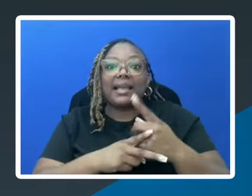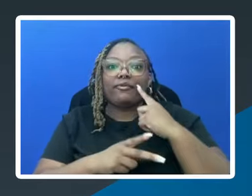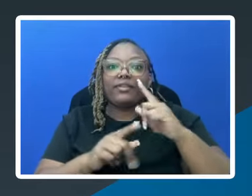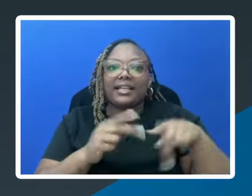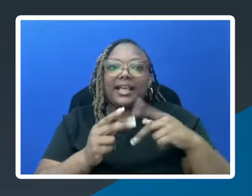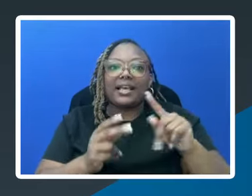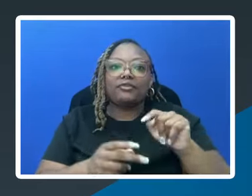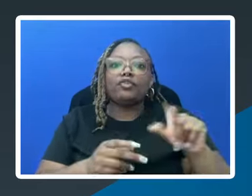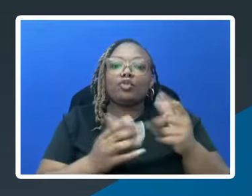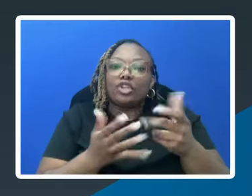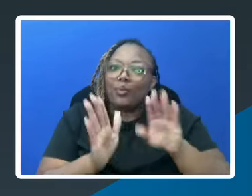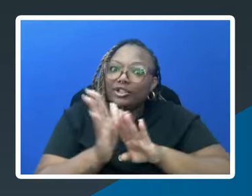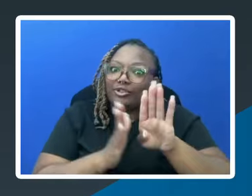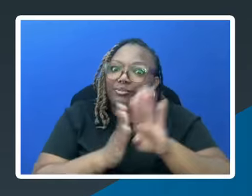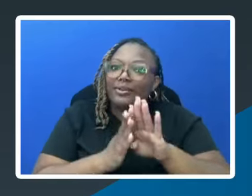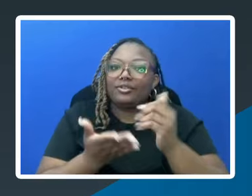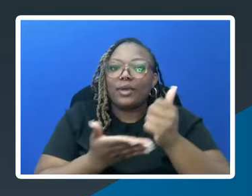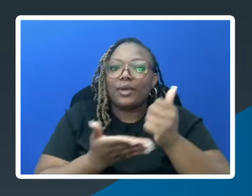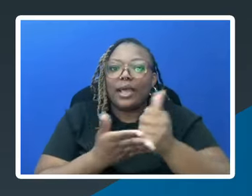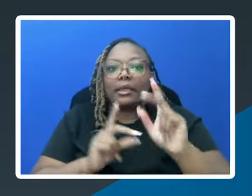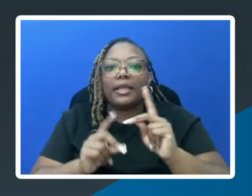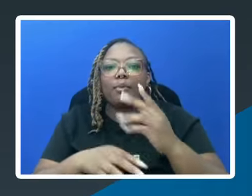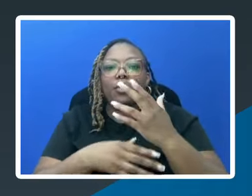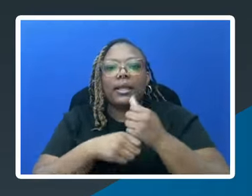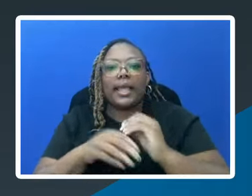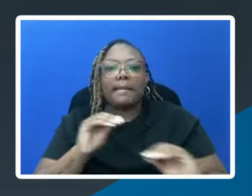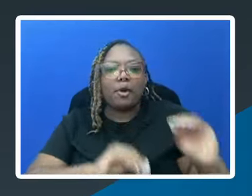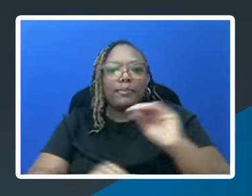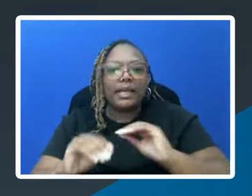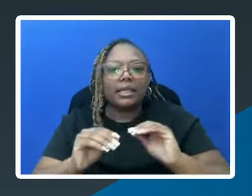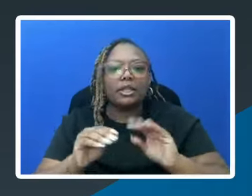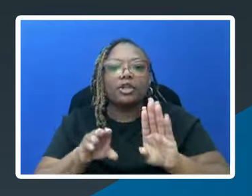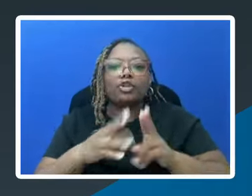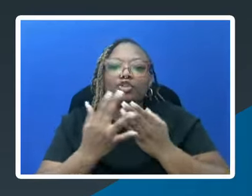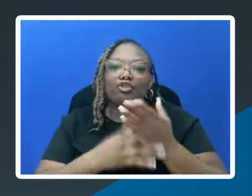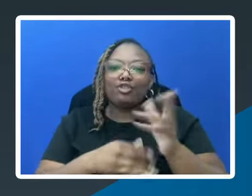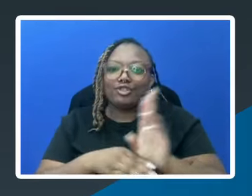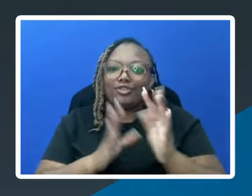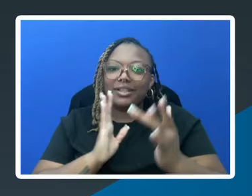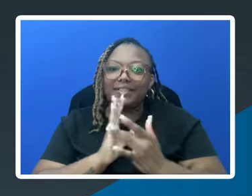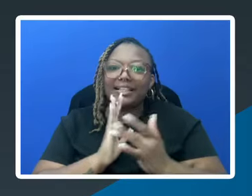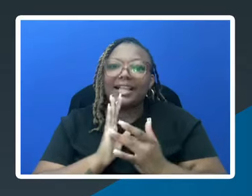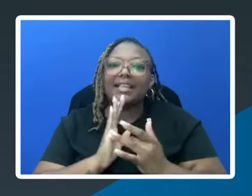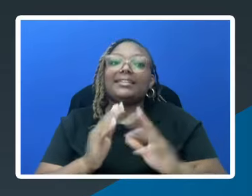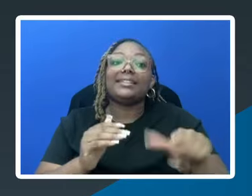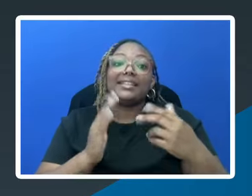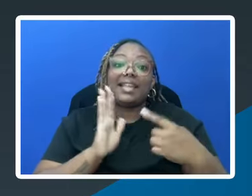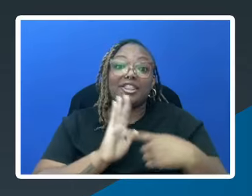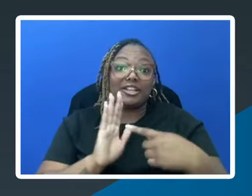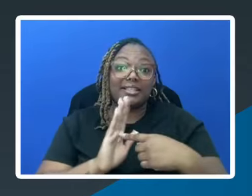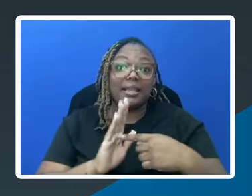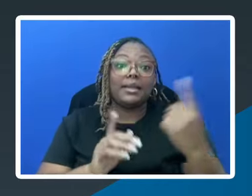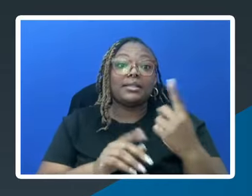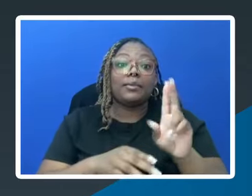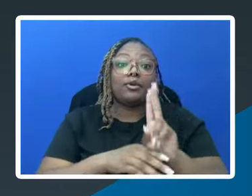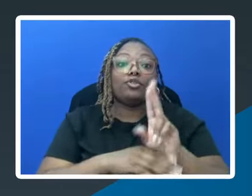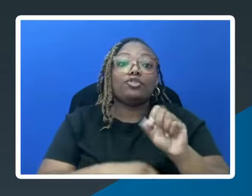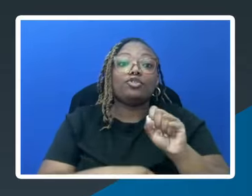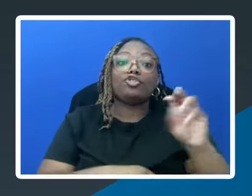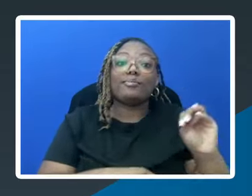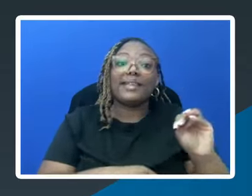people regain mobility through the use of technology, right? Here's another example of somebody who's using social media to just call